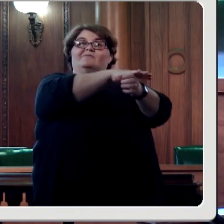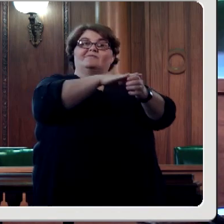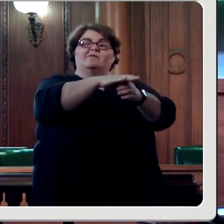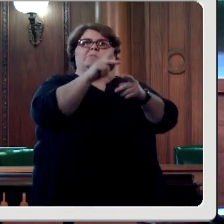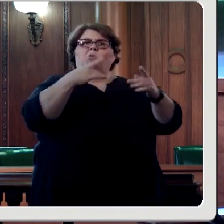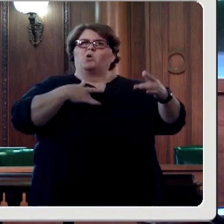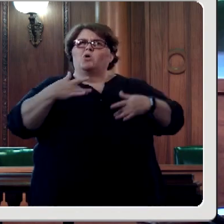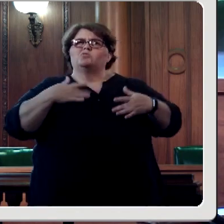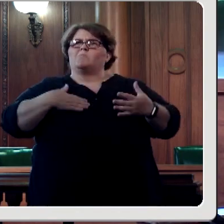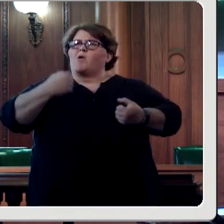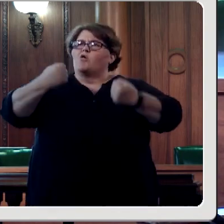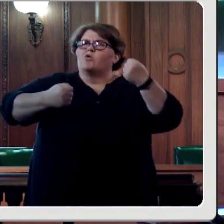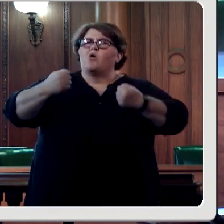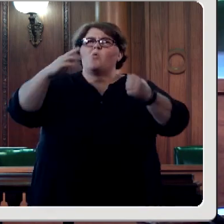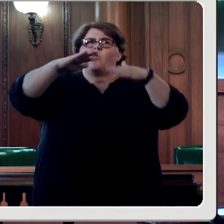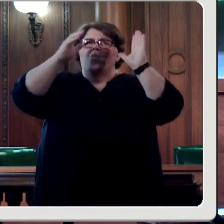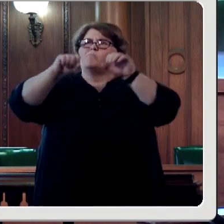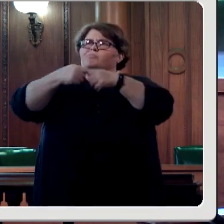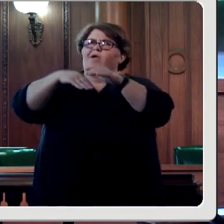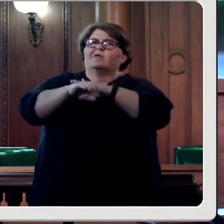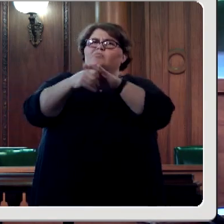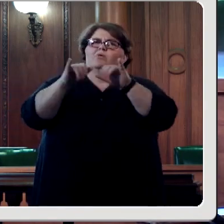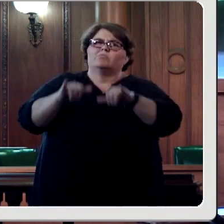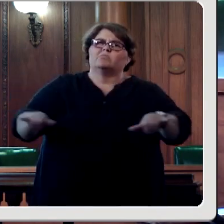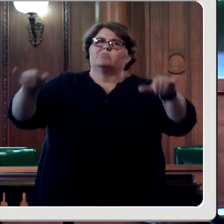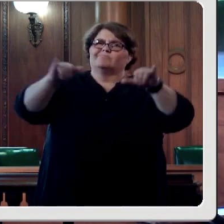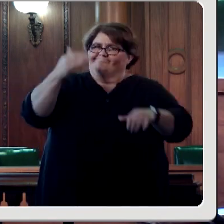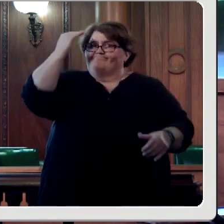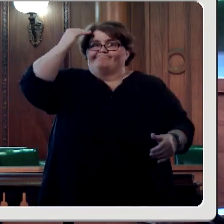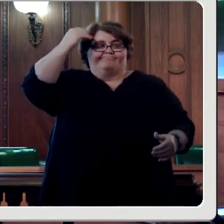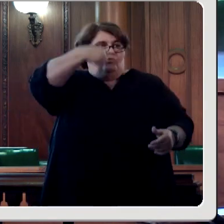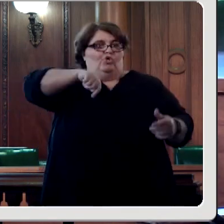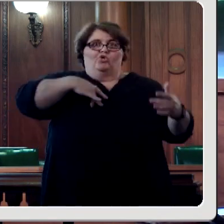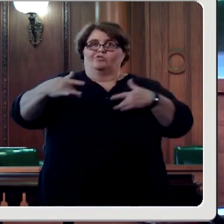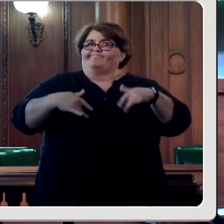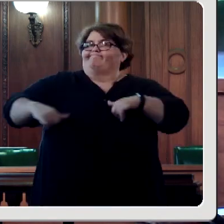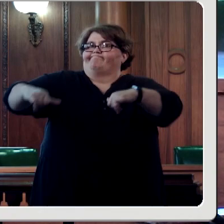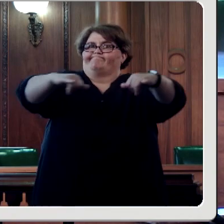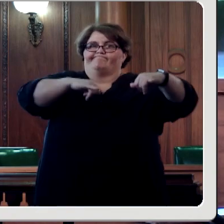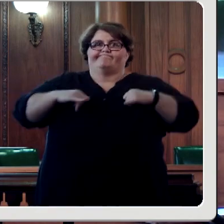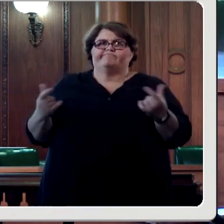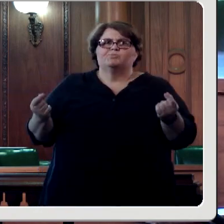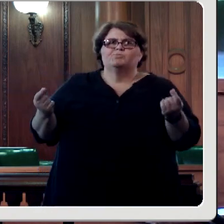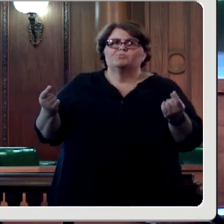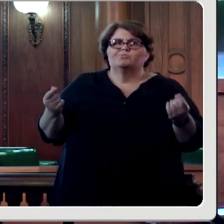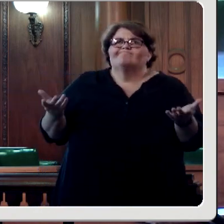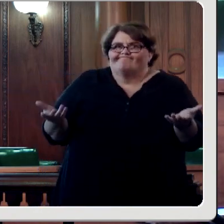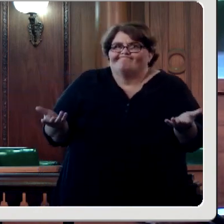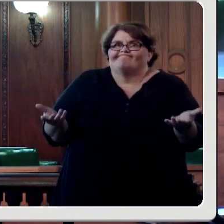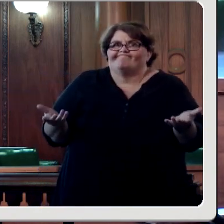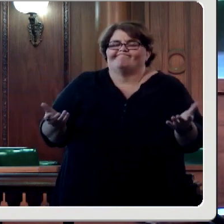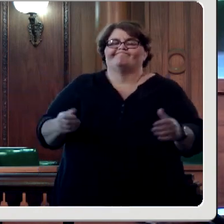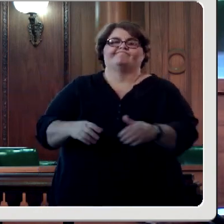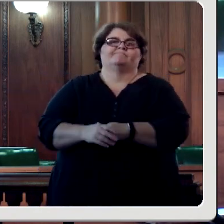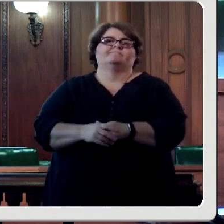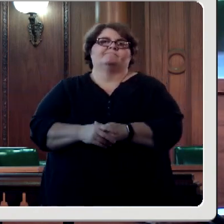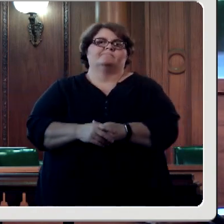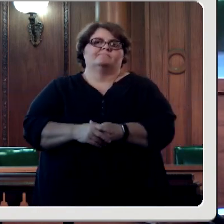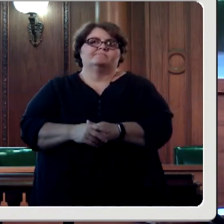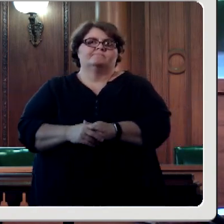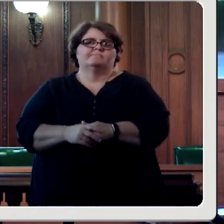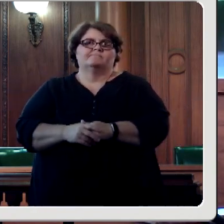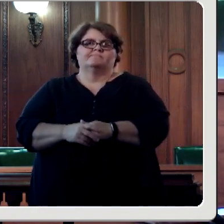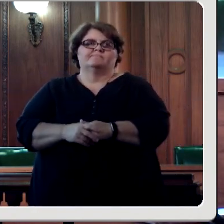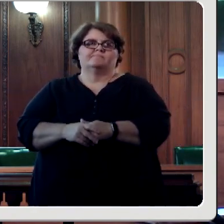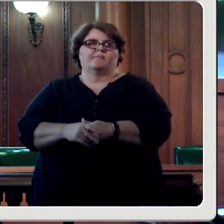Commissioner Clapper will go into, but Mr. Critchlow, very, very serious, but the courts let him out again.